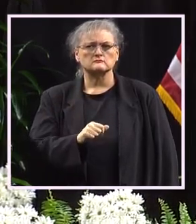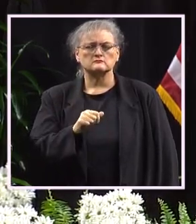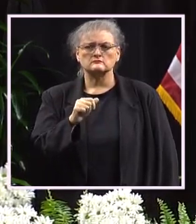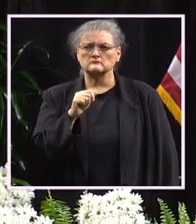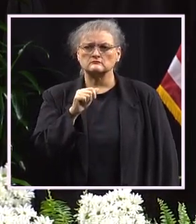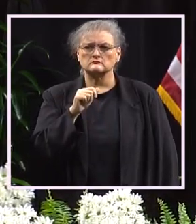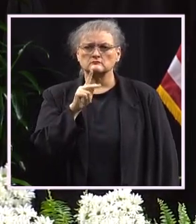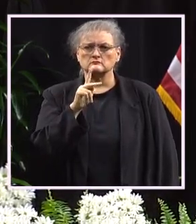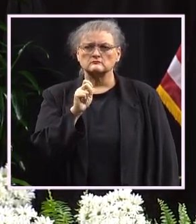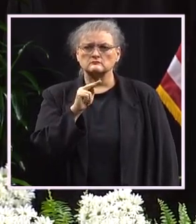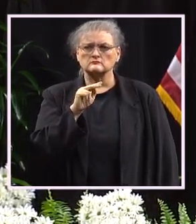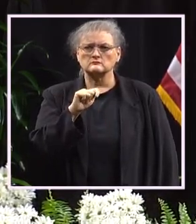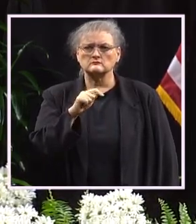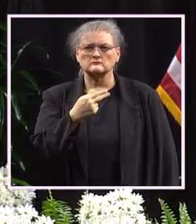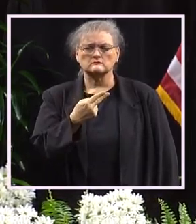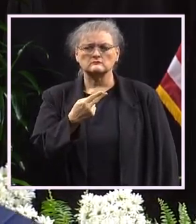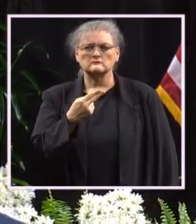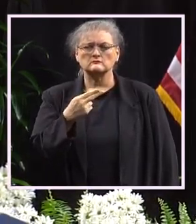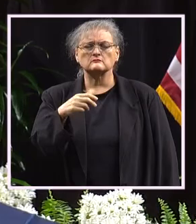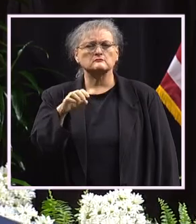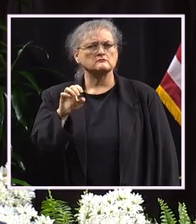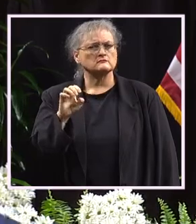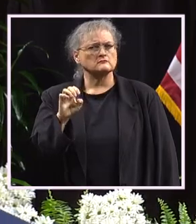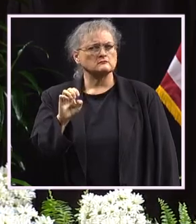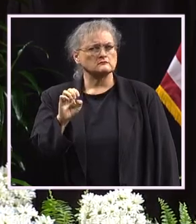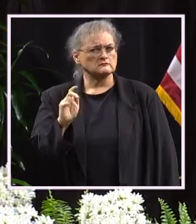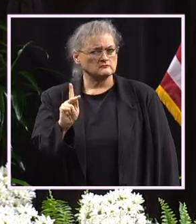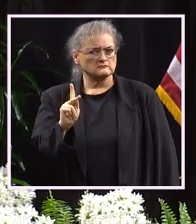Kenneth H. Hillen, magna cum laude.